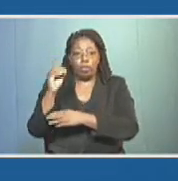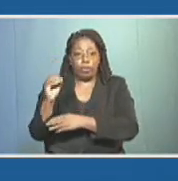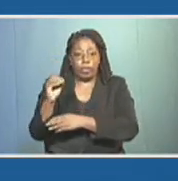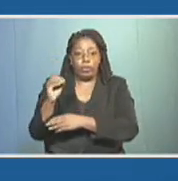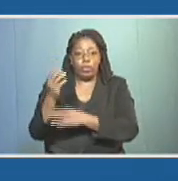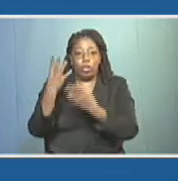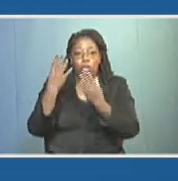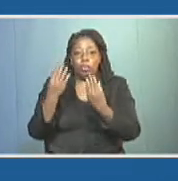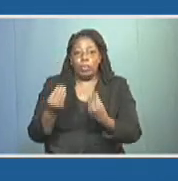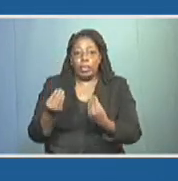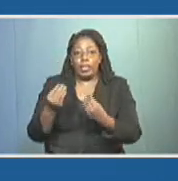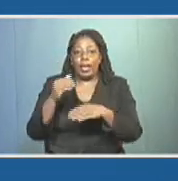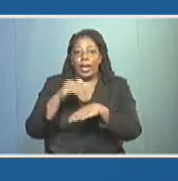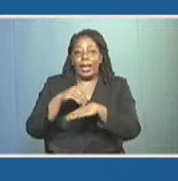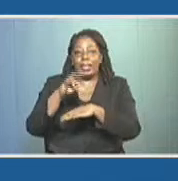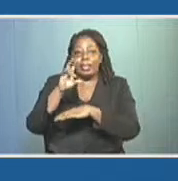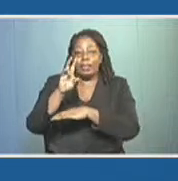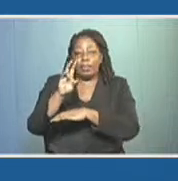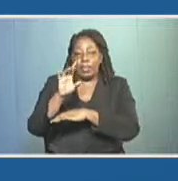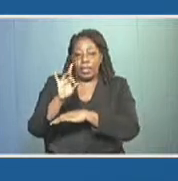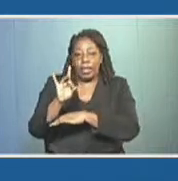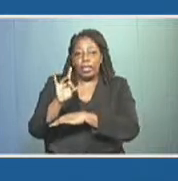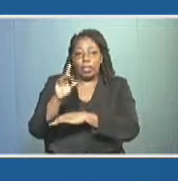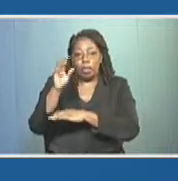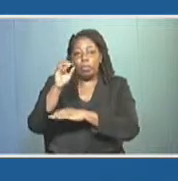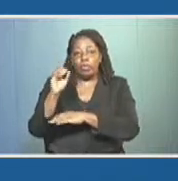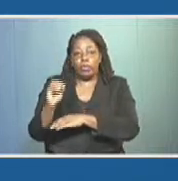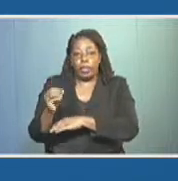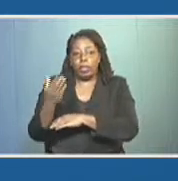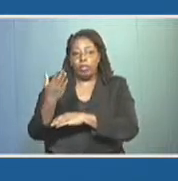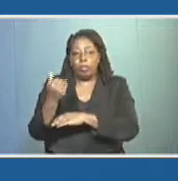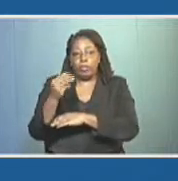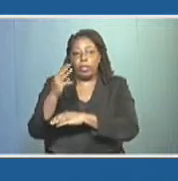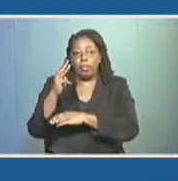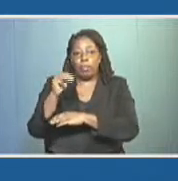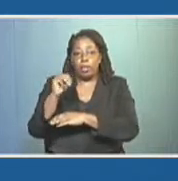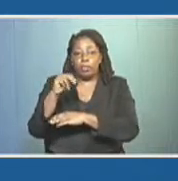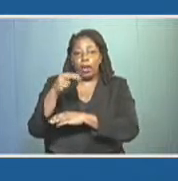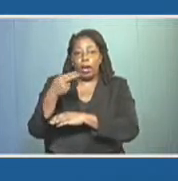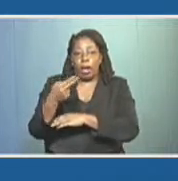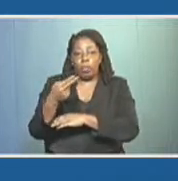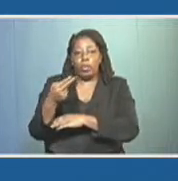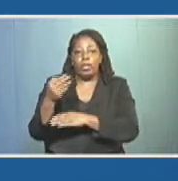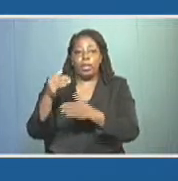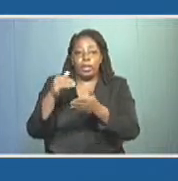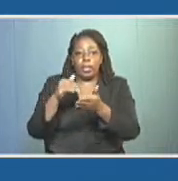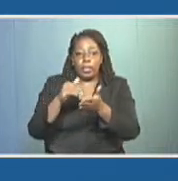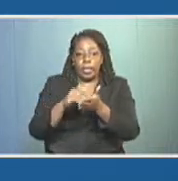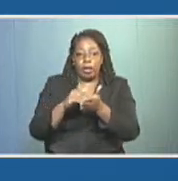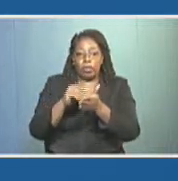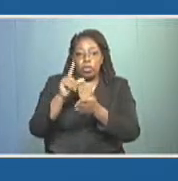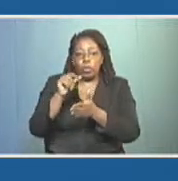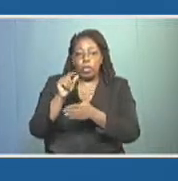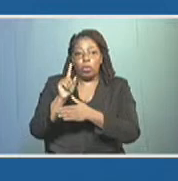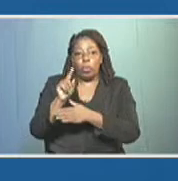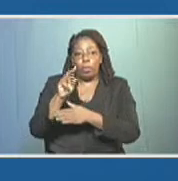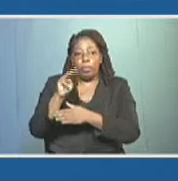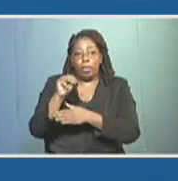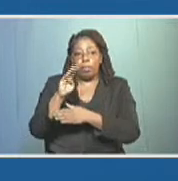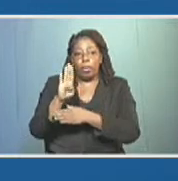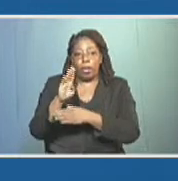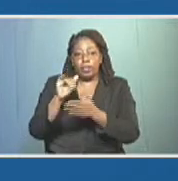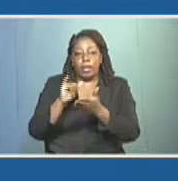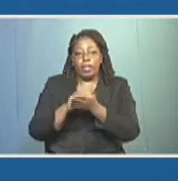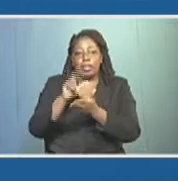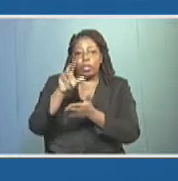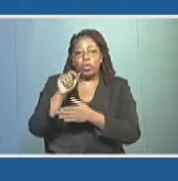relative humidity 78%, easterly winds at 15 miles per hour, the barometric pressure 1,020.1 millibars, that's